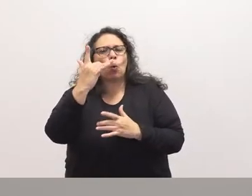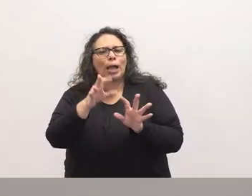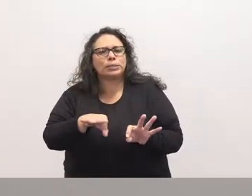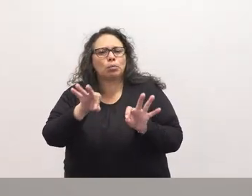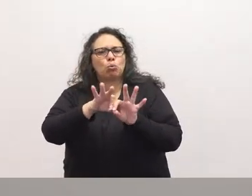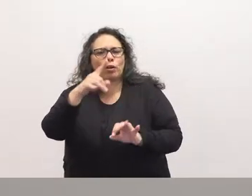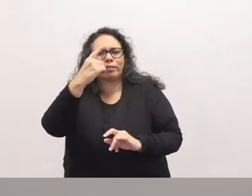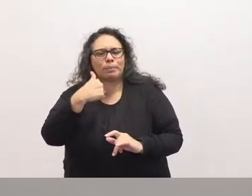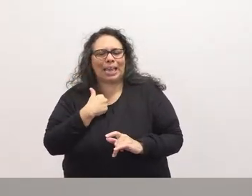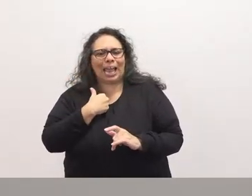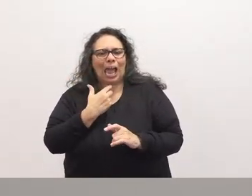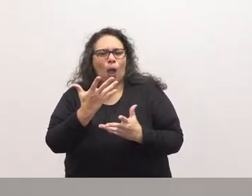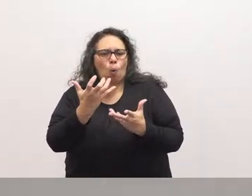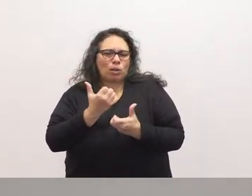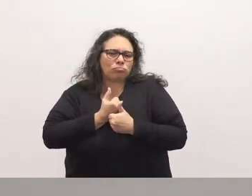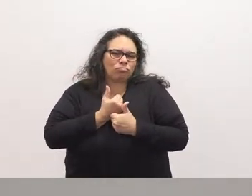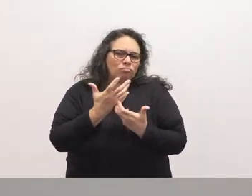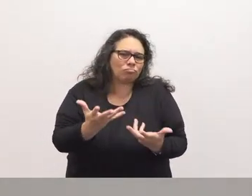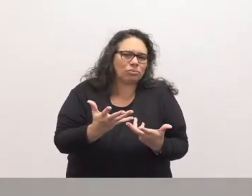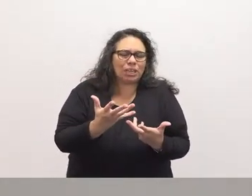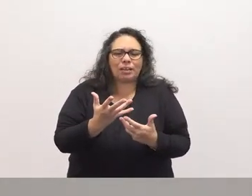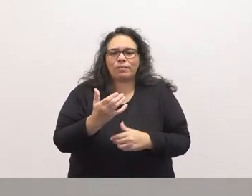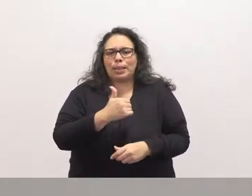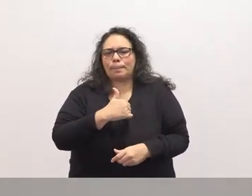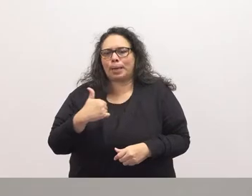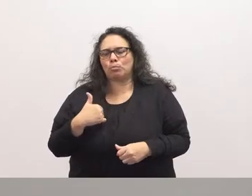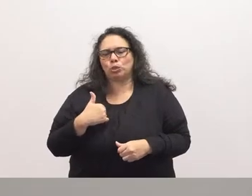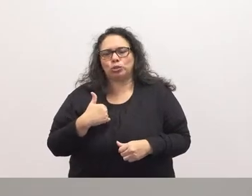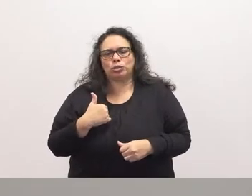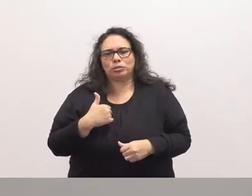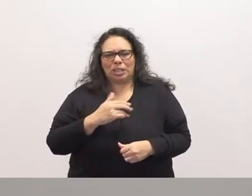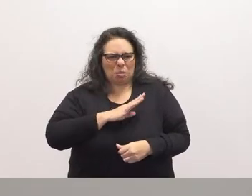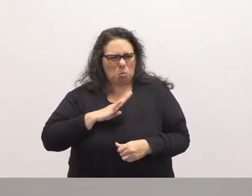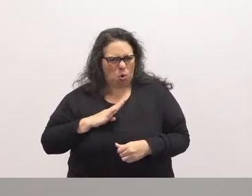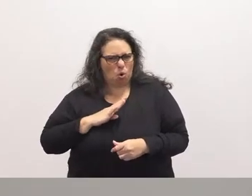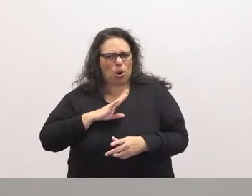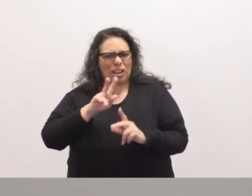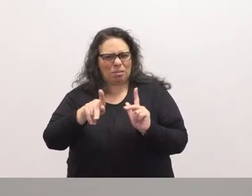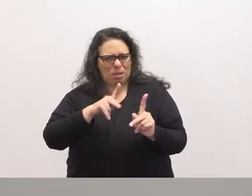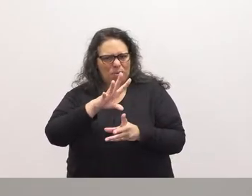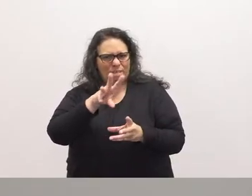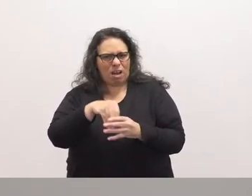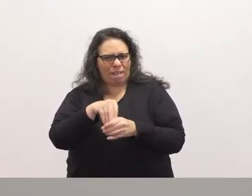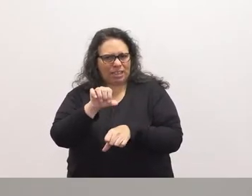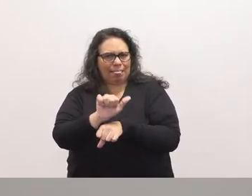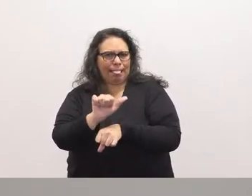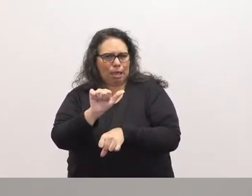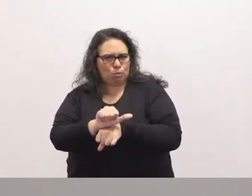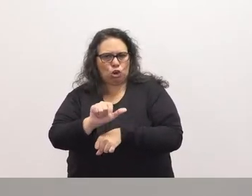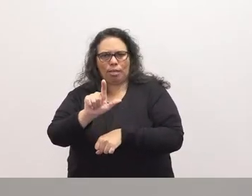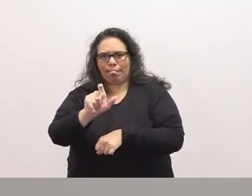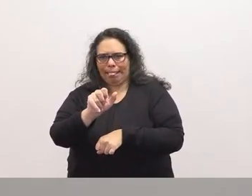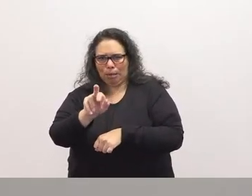wanted to share it with my fellow members of the board and people involved in labor was because